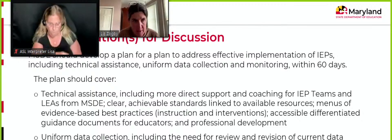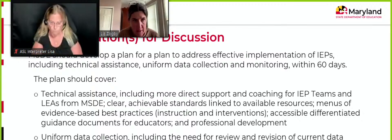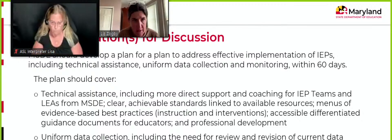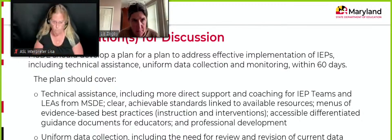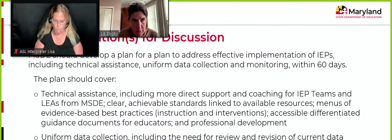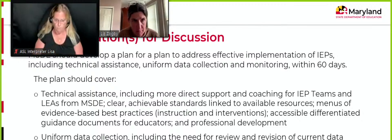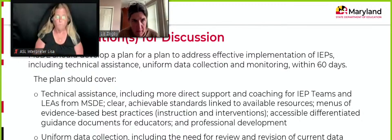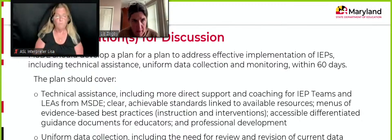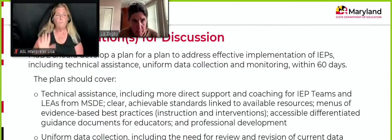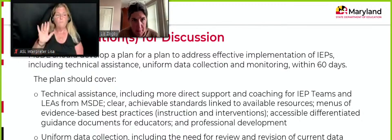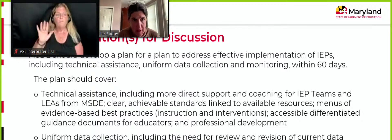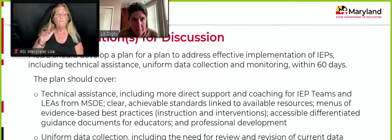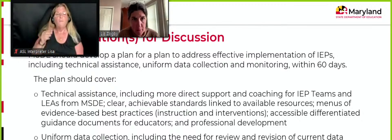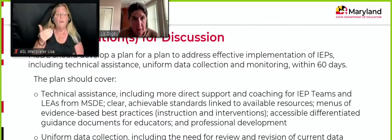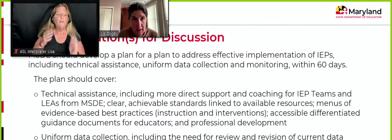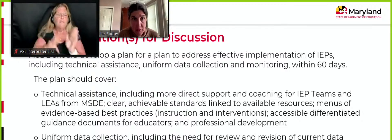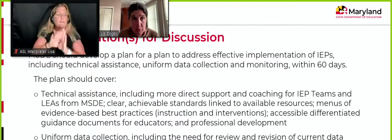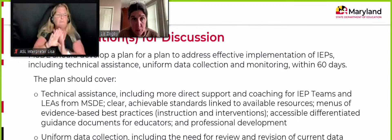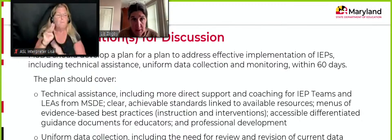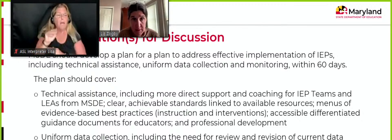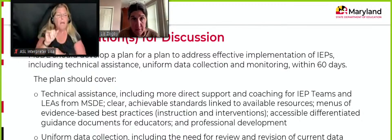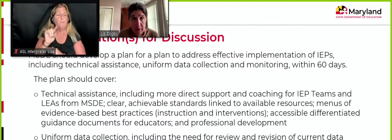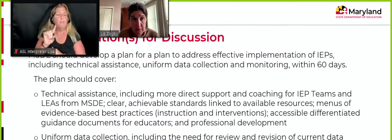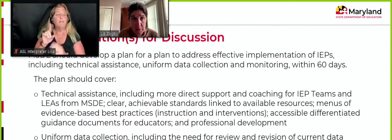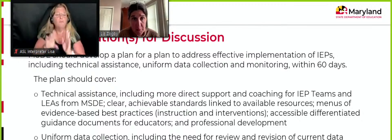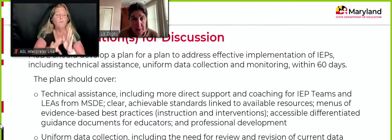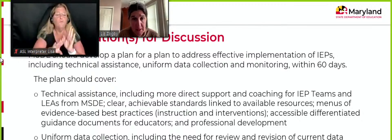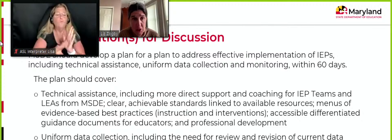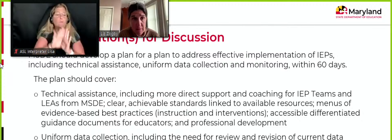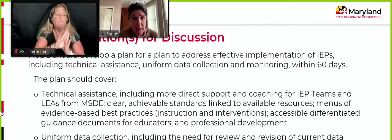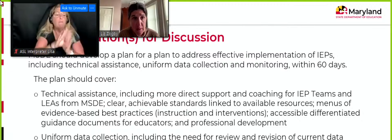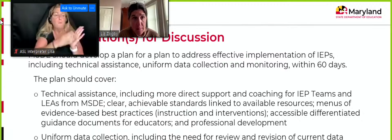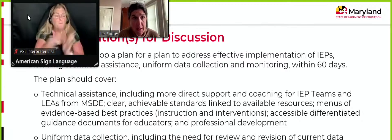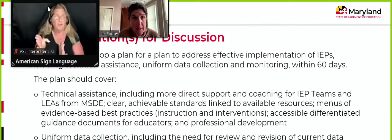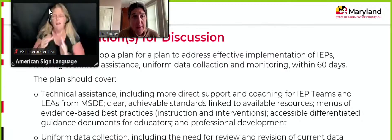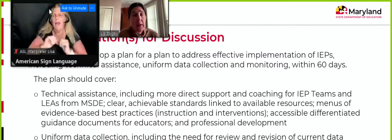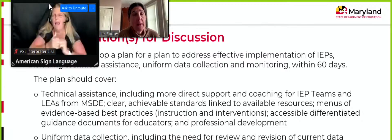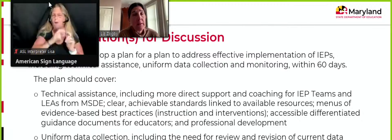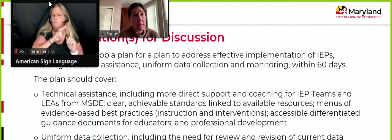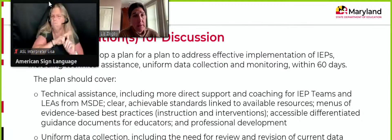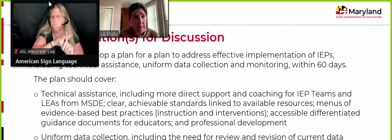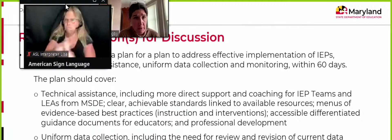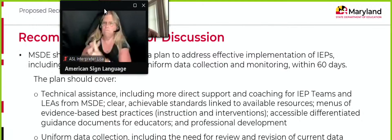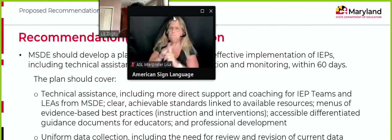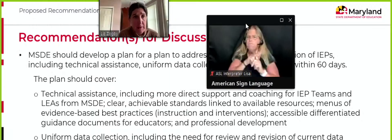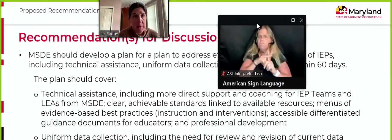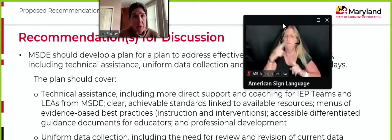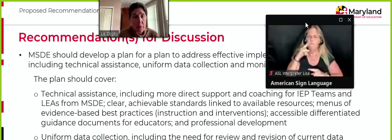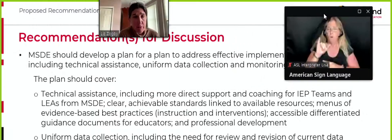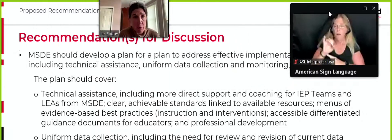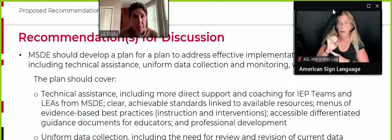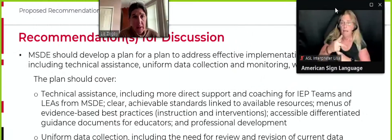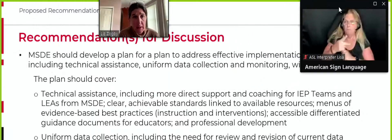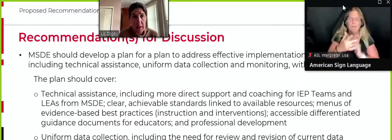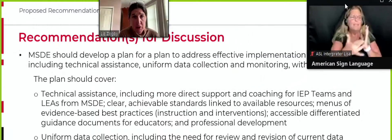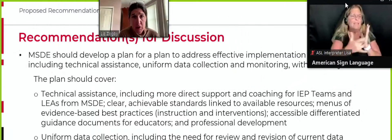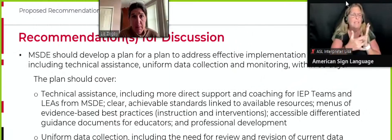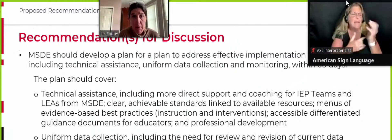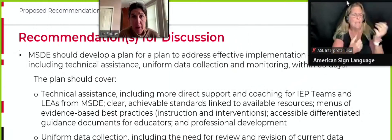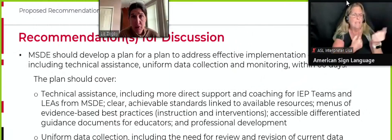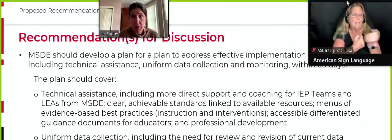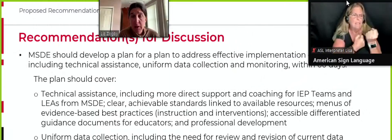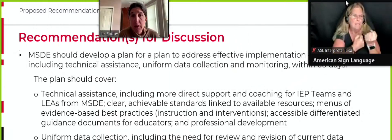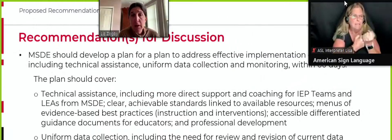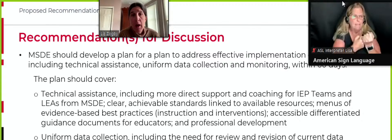for MSDE to develop a plan to address effective implementation of IEPs. This is technical assistance, uniform data collection,